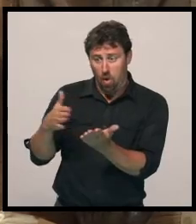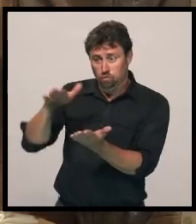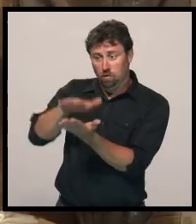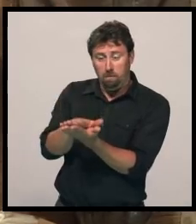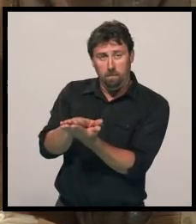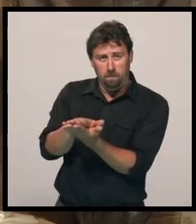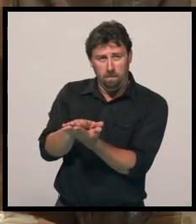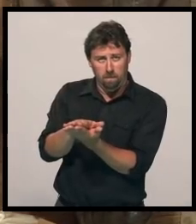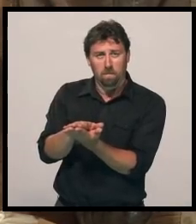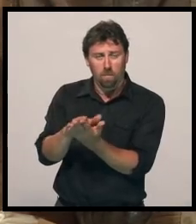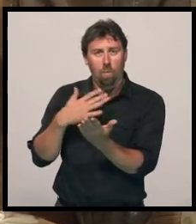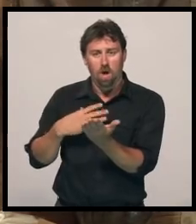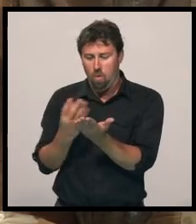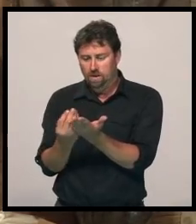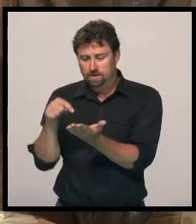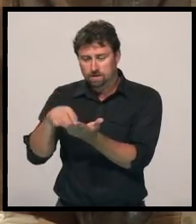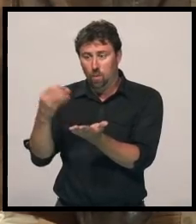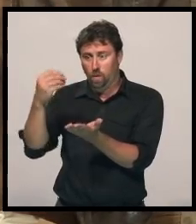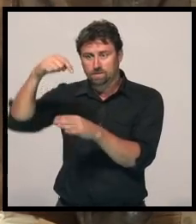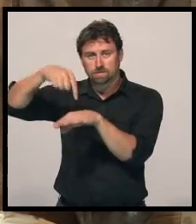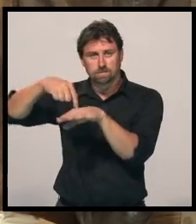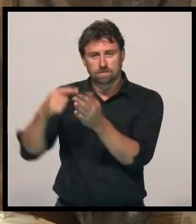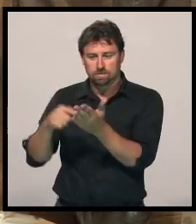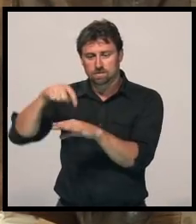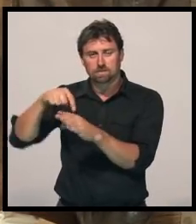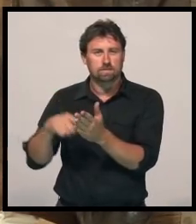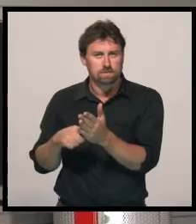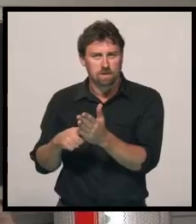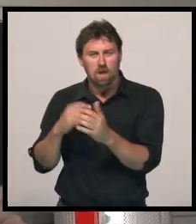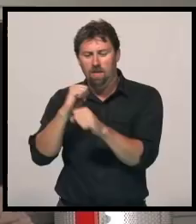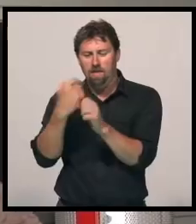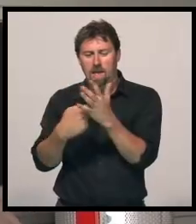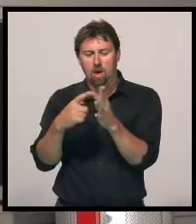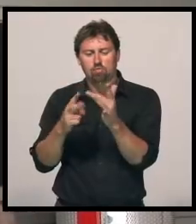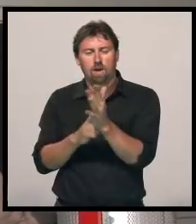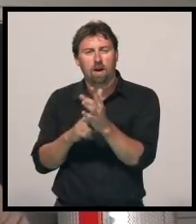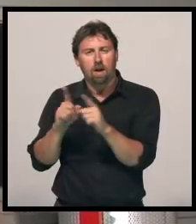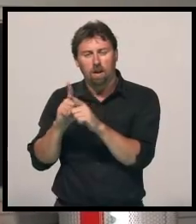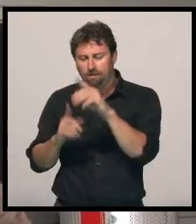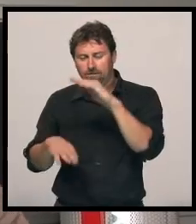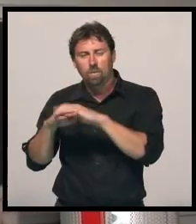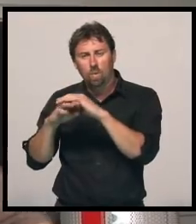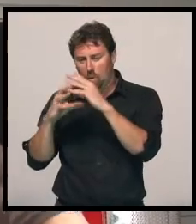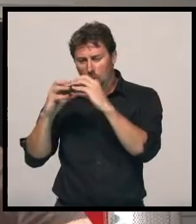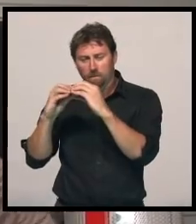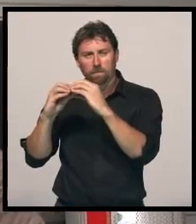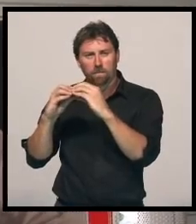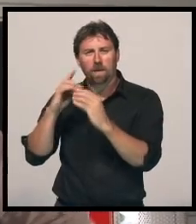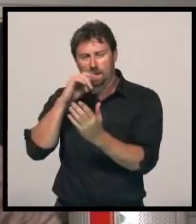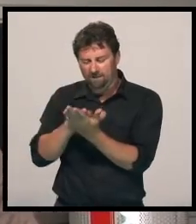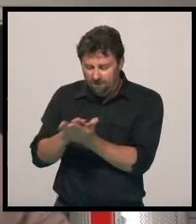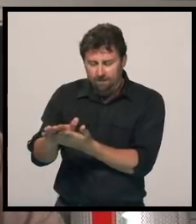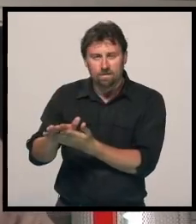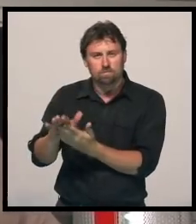which evens the moisture content out. Also fills the grain and makes it a lot easier to lay it flat.